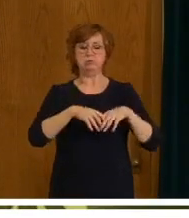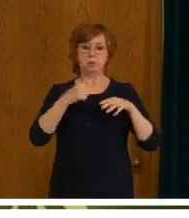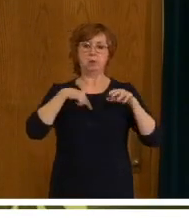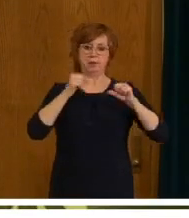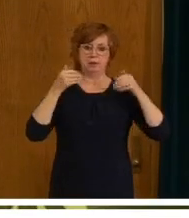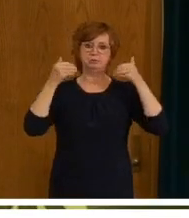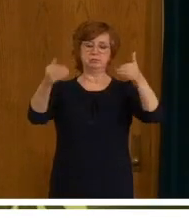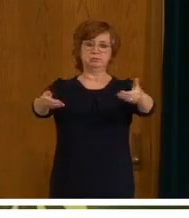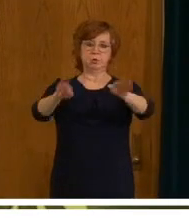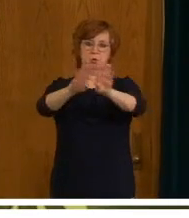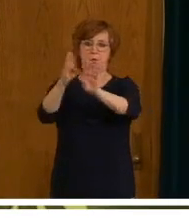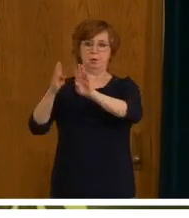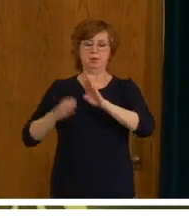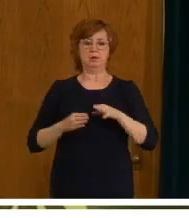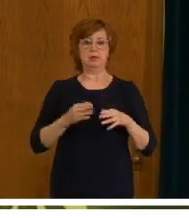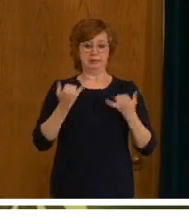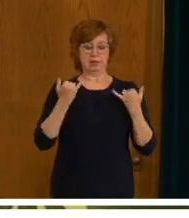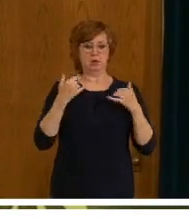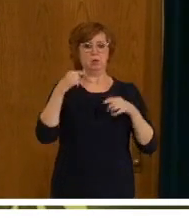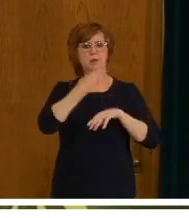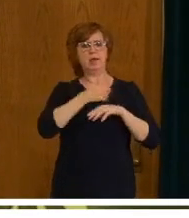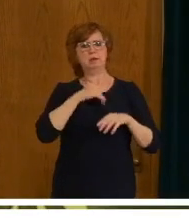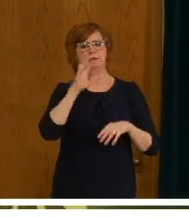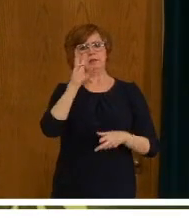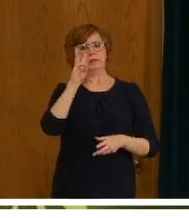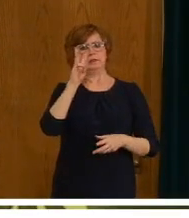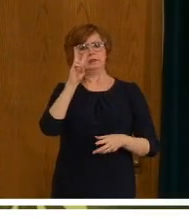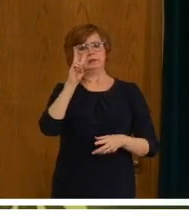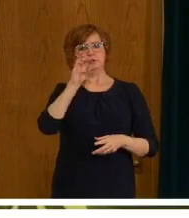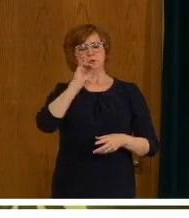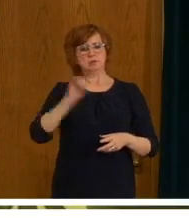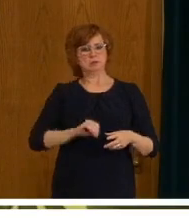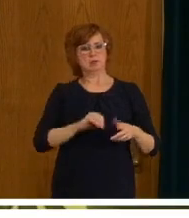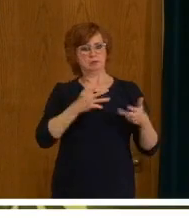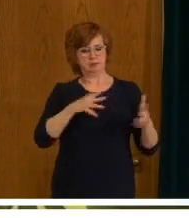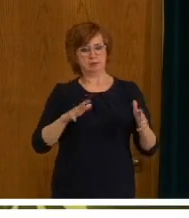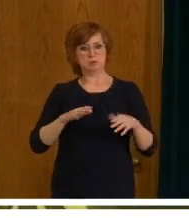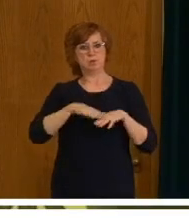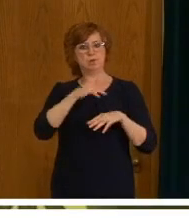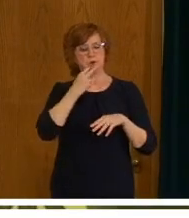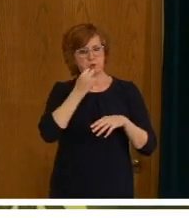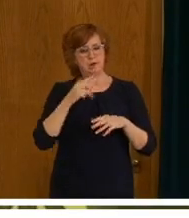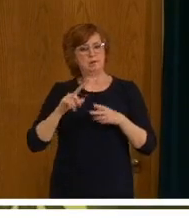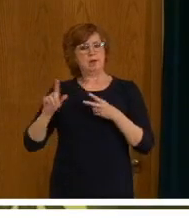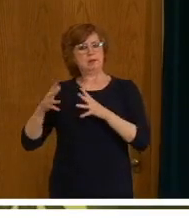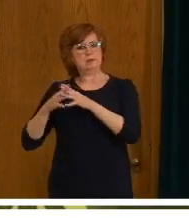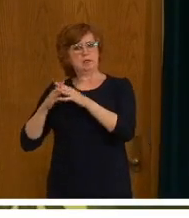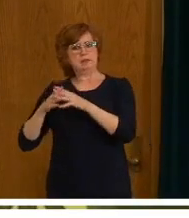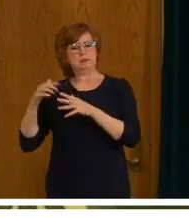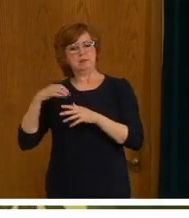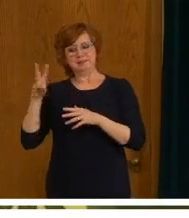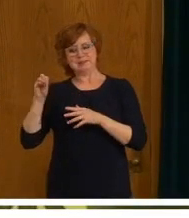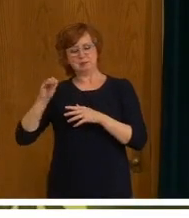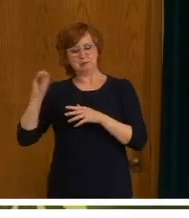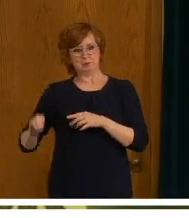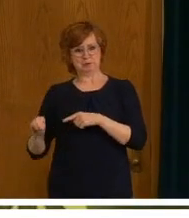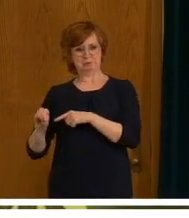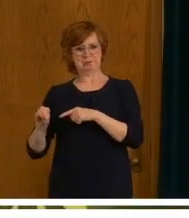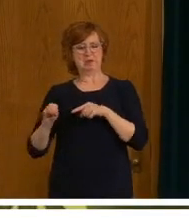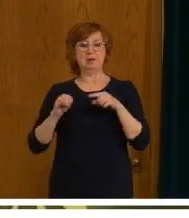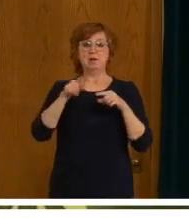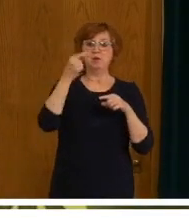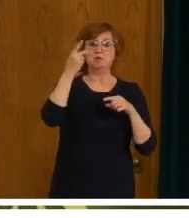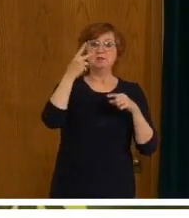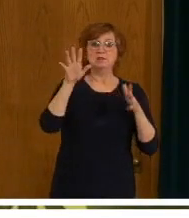those 12 and over. In the U.S., in comparison, is at 60%. We've all seen the large crowds south